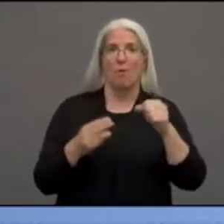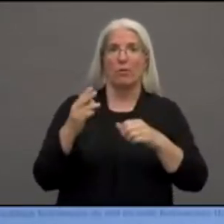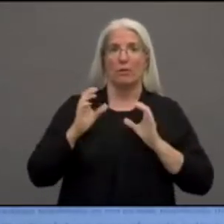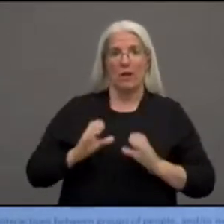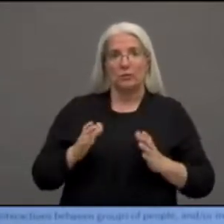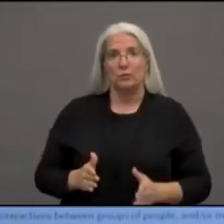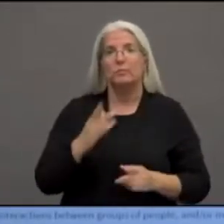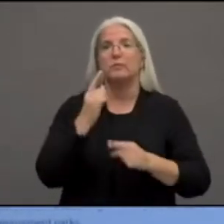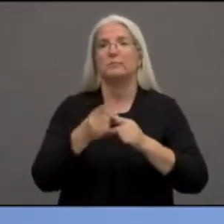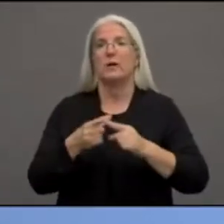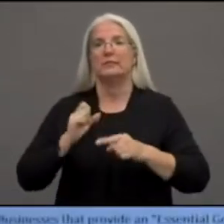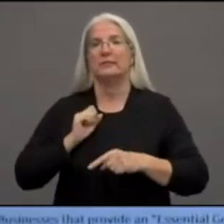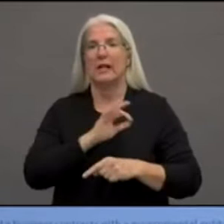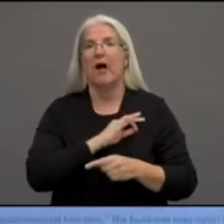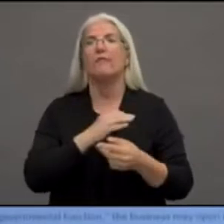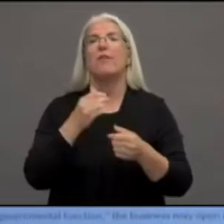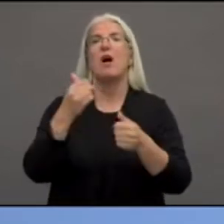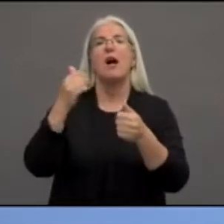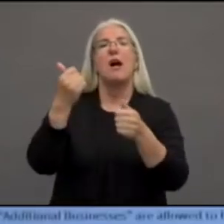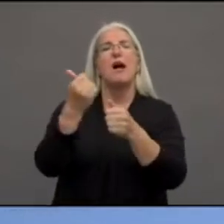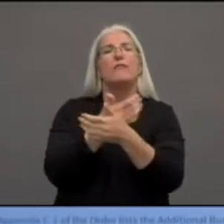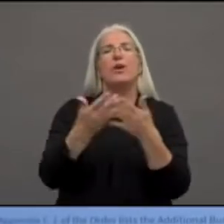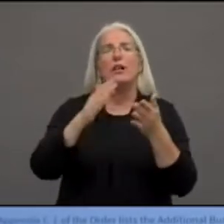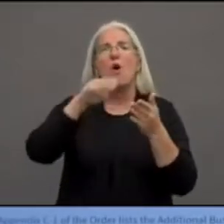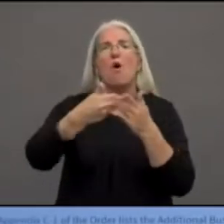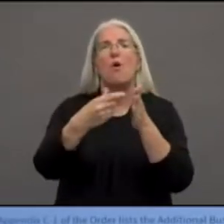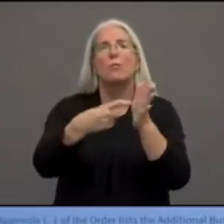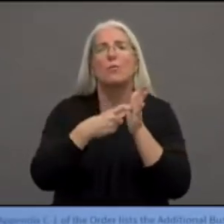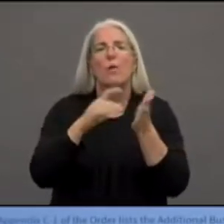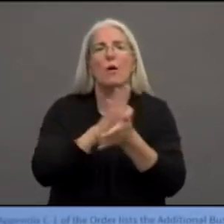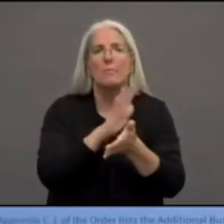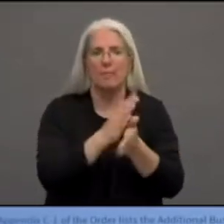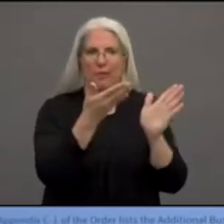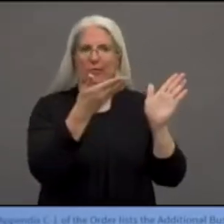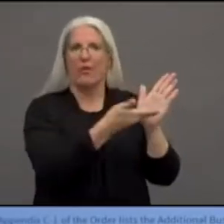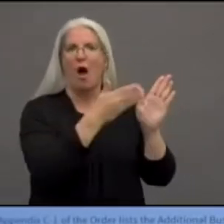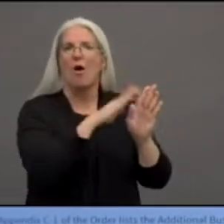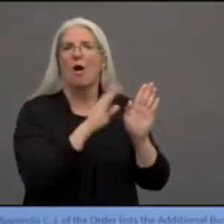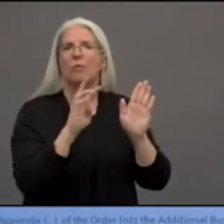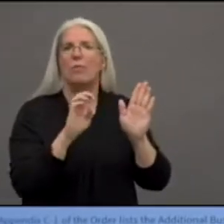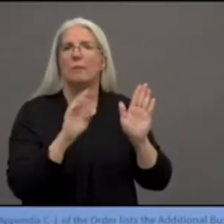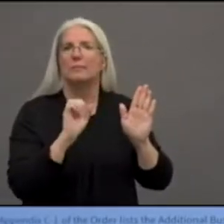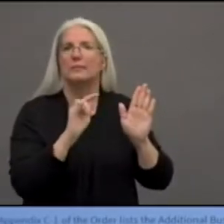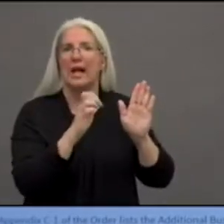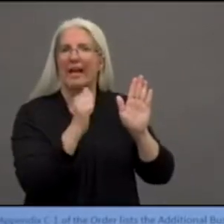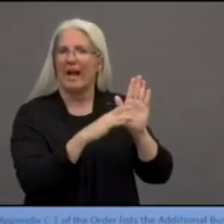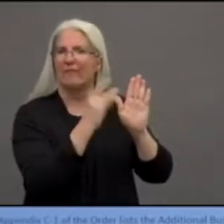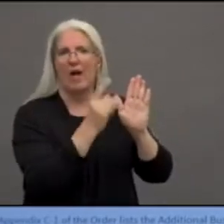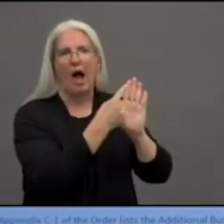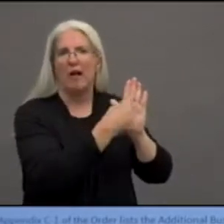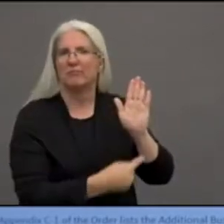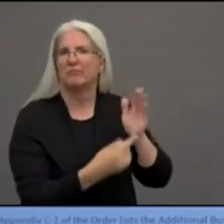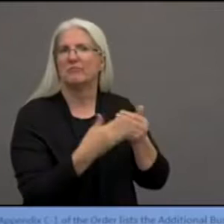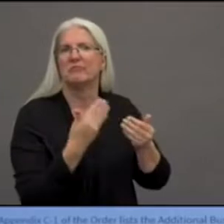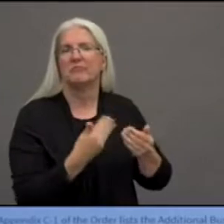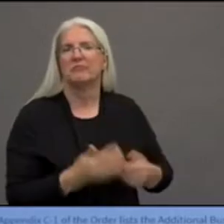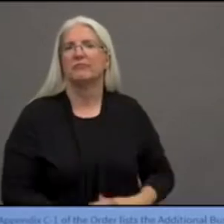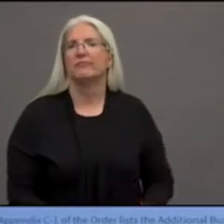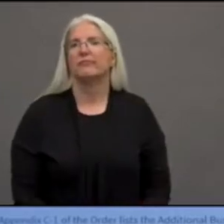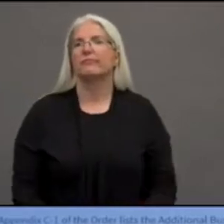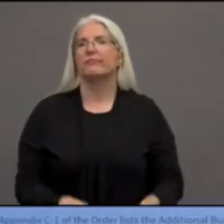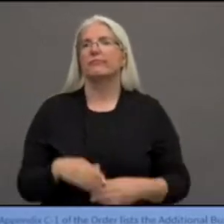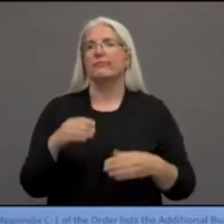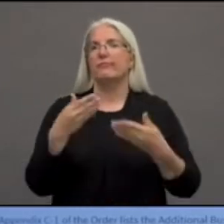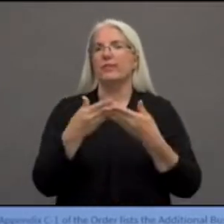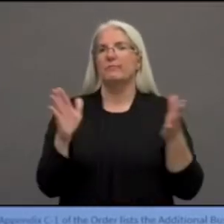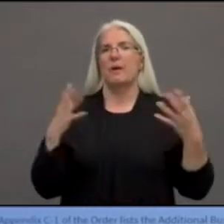the social distancing protocol and other forms that they can find here. The public health orders have changed a lot